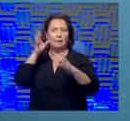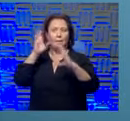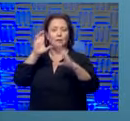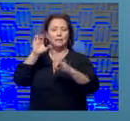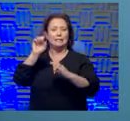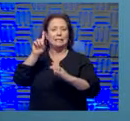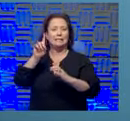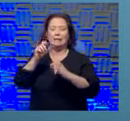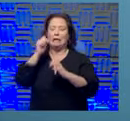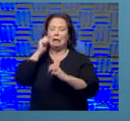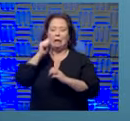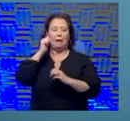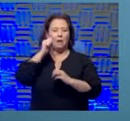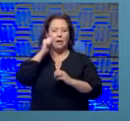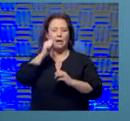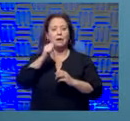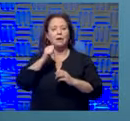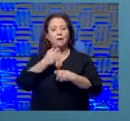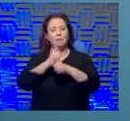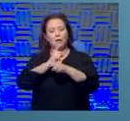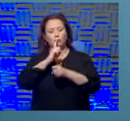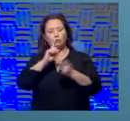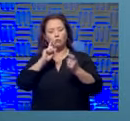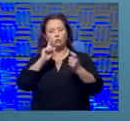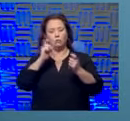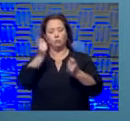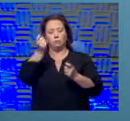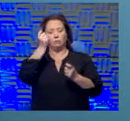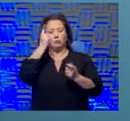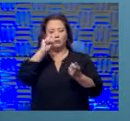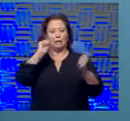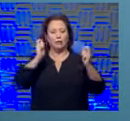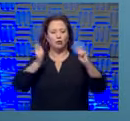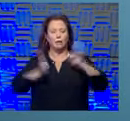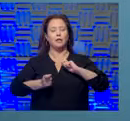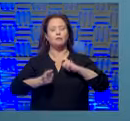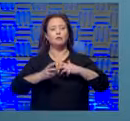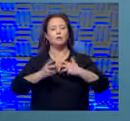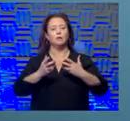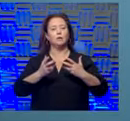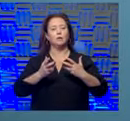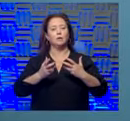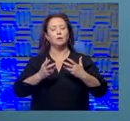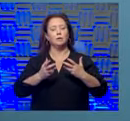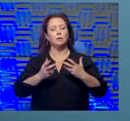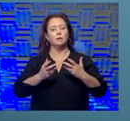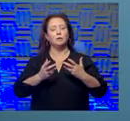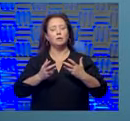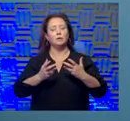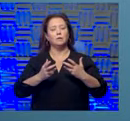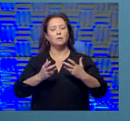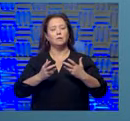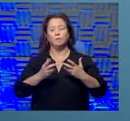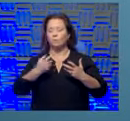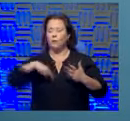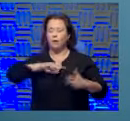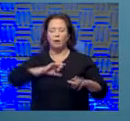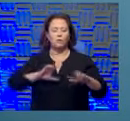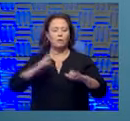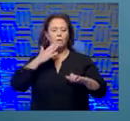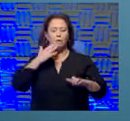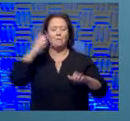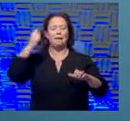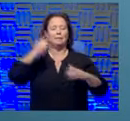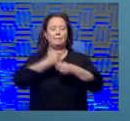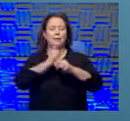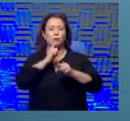day, making needed changes as things come up. But yeah, we're doing our best to make sure that these places